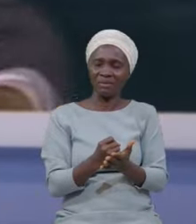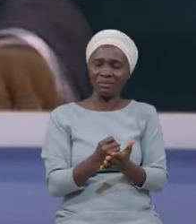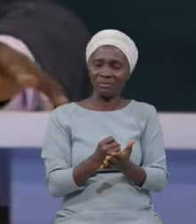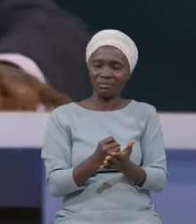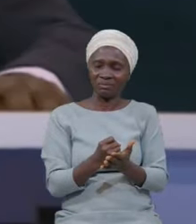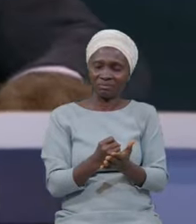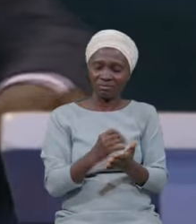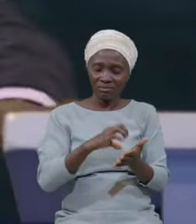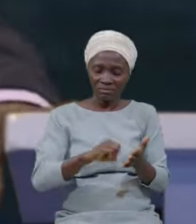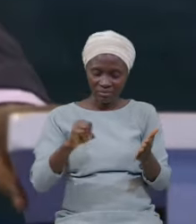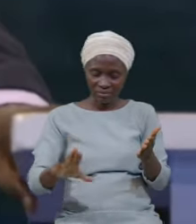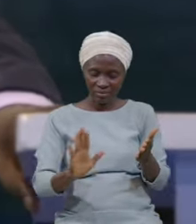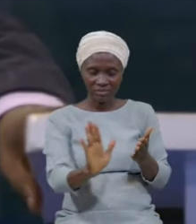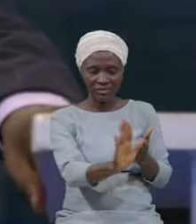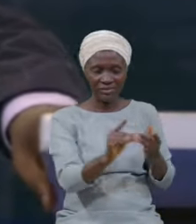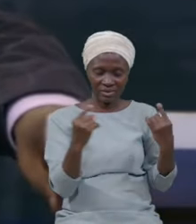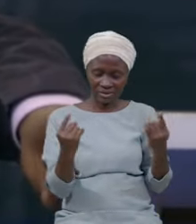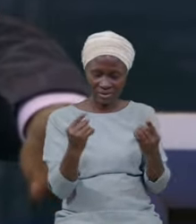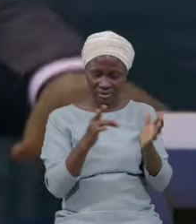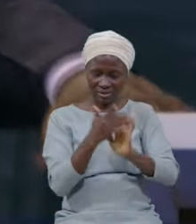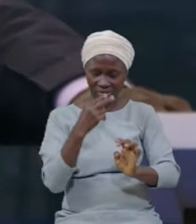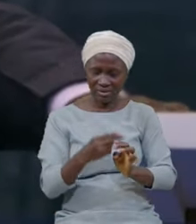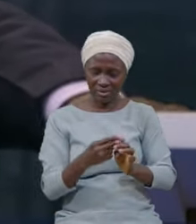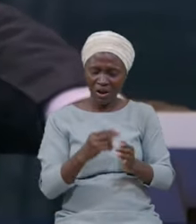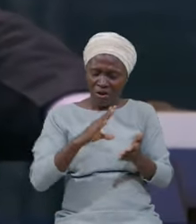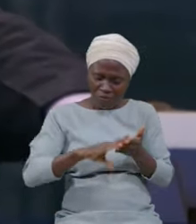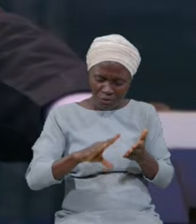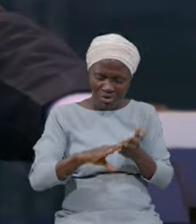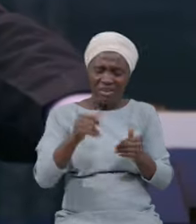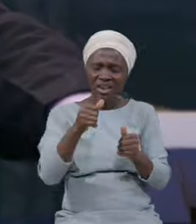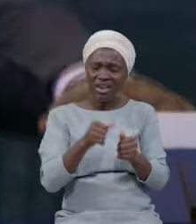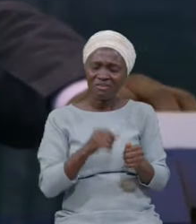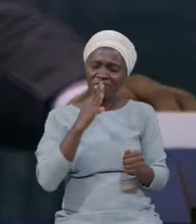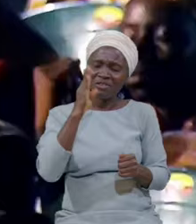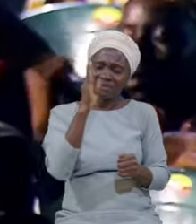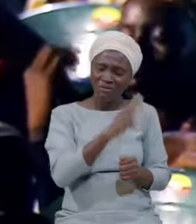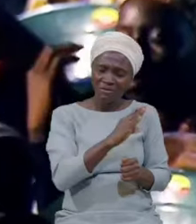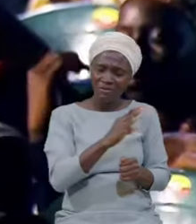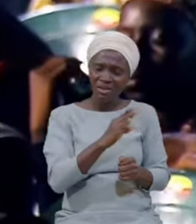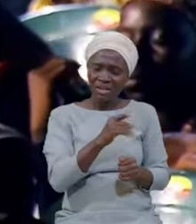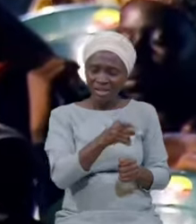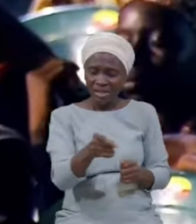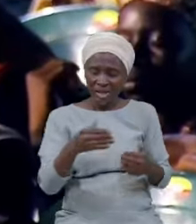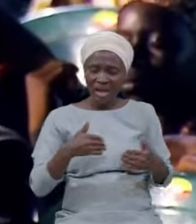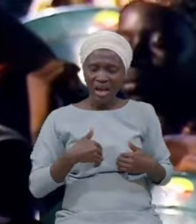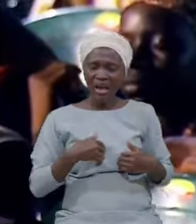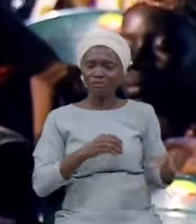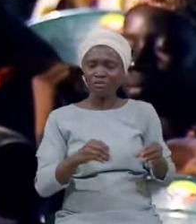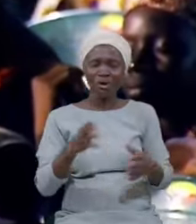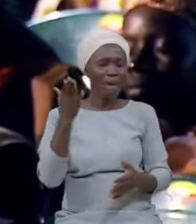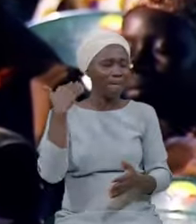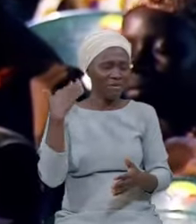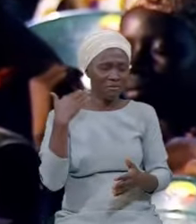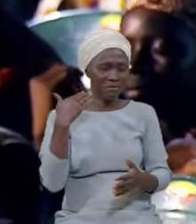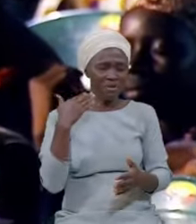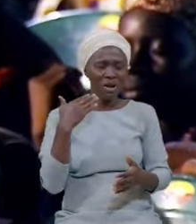their sin. Forgive every evil thing they ever did. Let there be no remembrance of